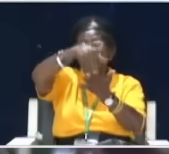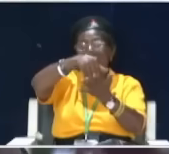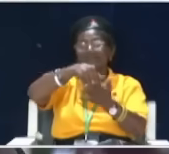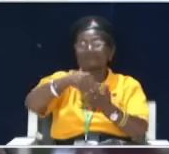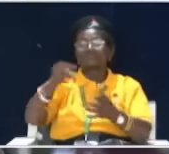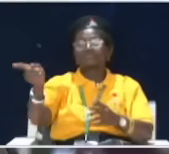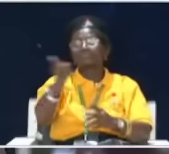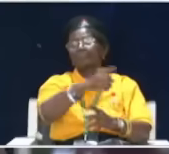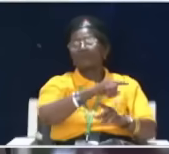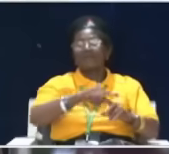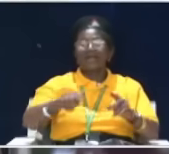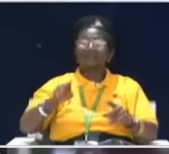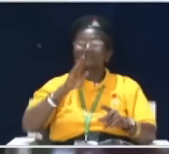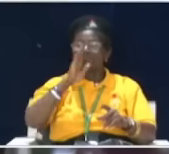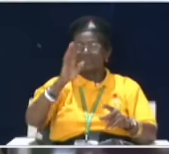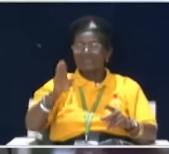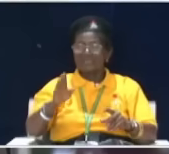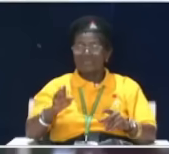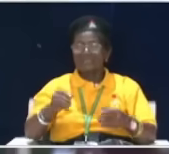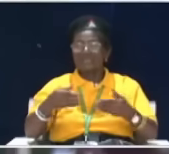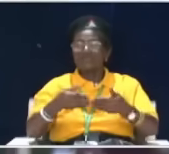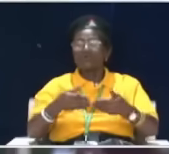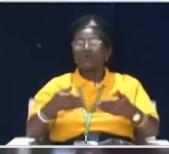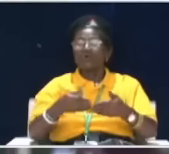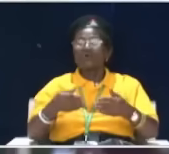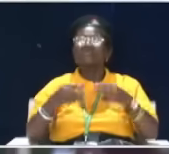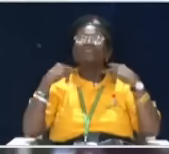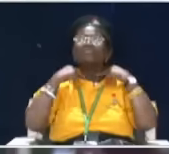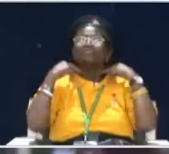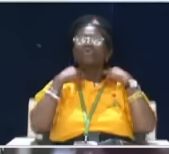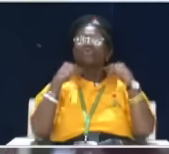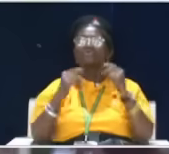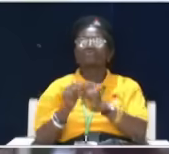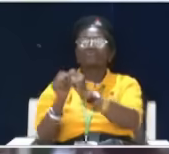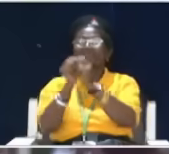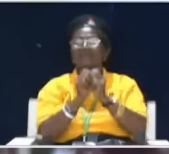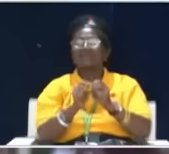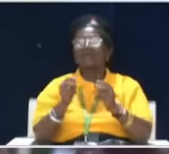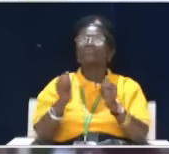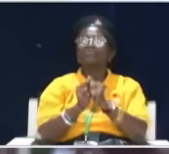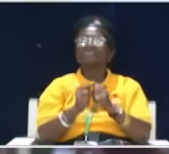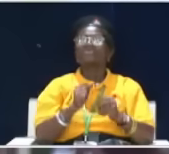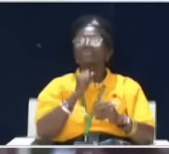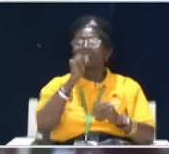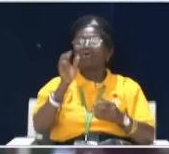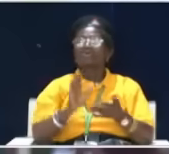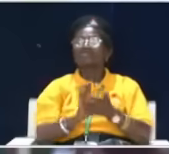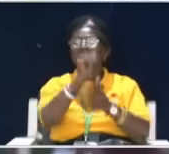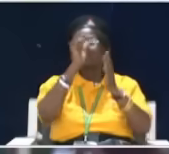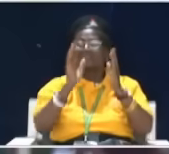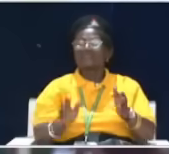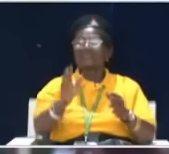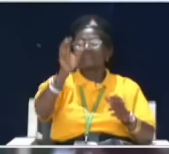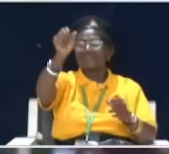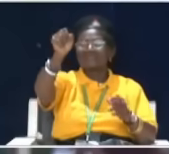you cannot be unequally yoked together with unbelievers. Why?